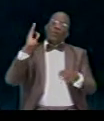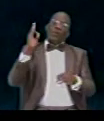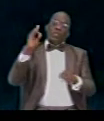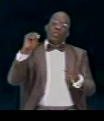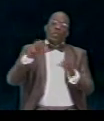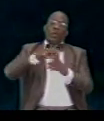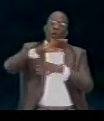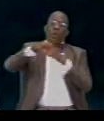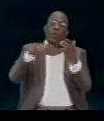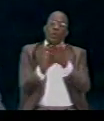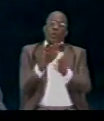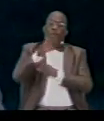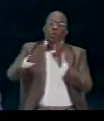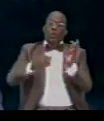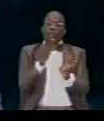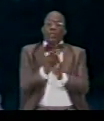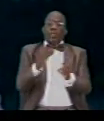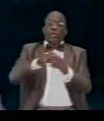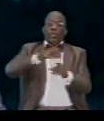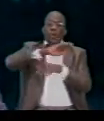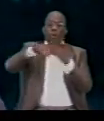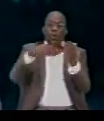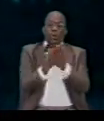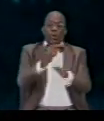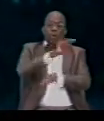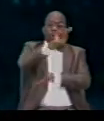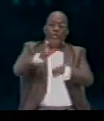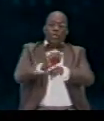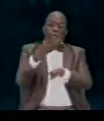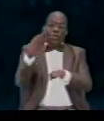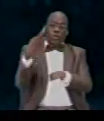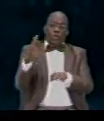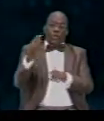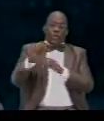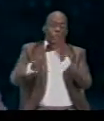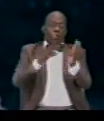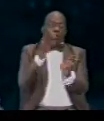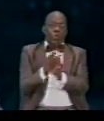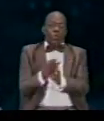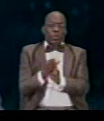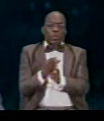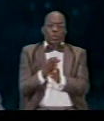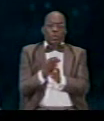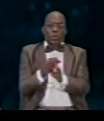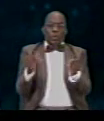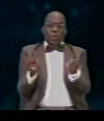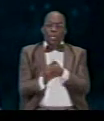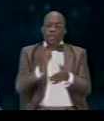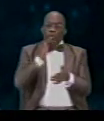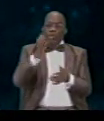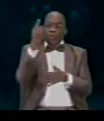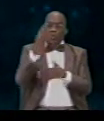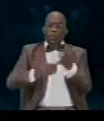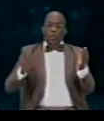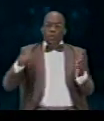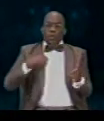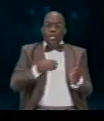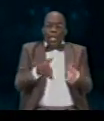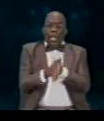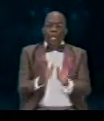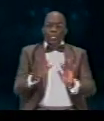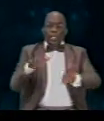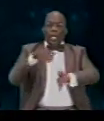world, in all the nations of the world, for a witness, and then the end will come. That's what we're asking at this time, that